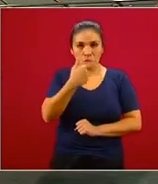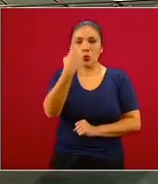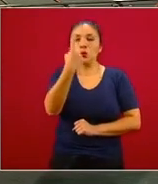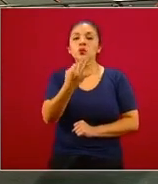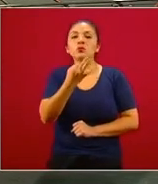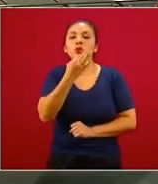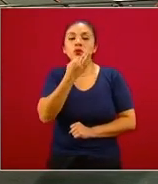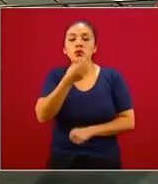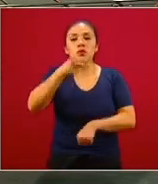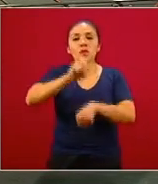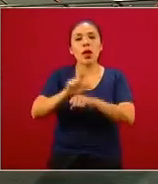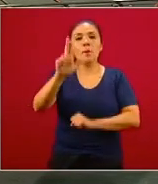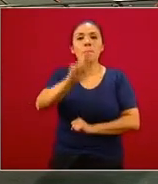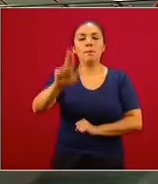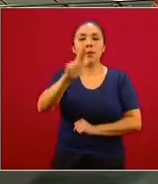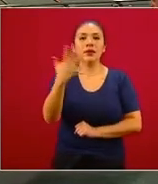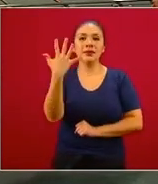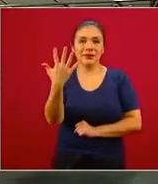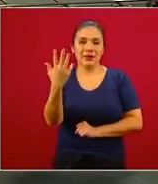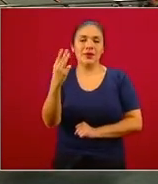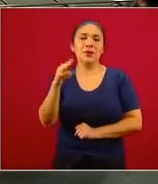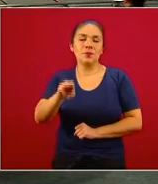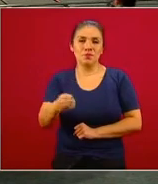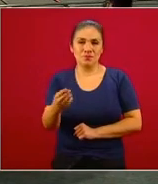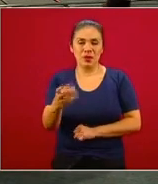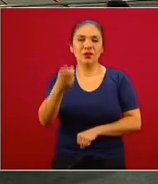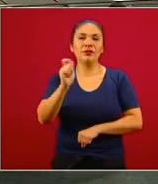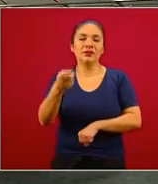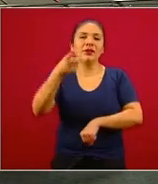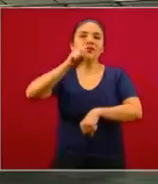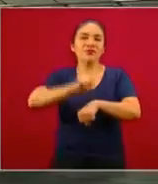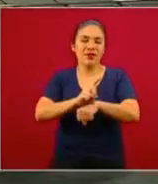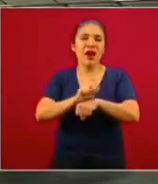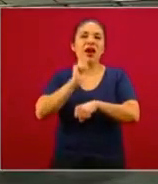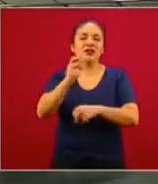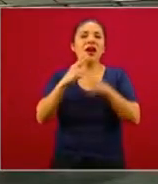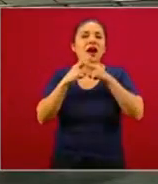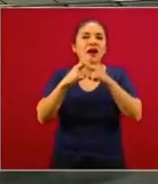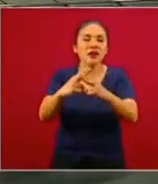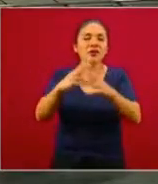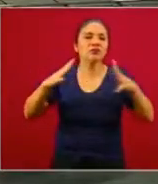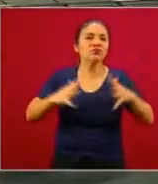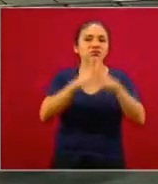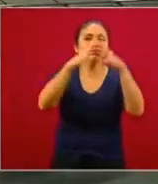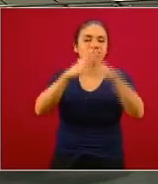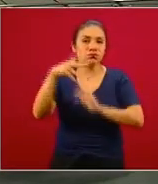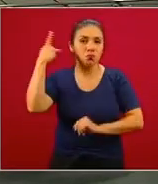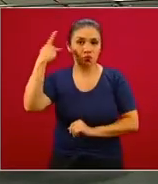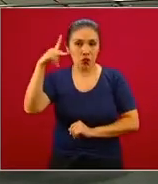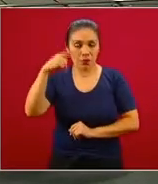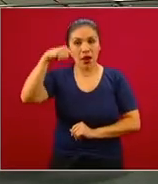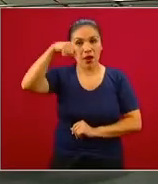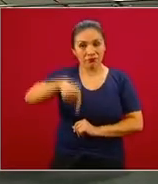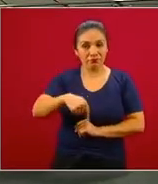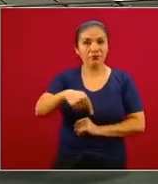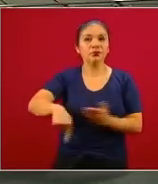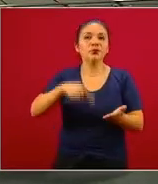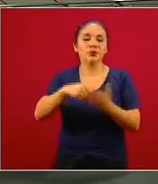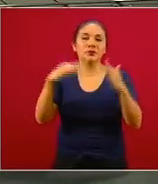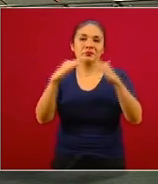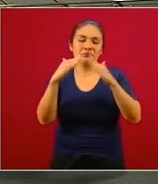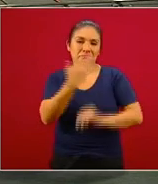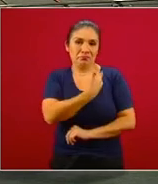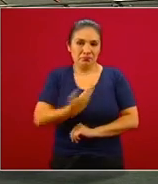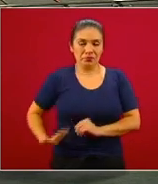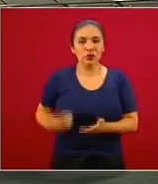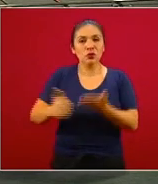minute mayo, of día histórico del aniversario de la Tuesday, batalla de Puebla. May the 5th, Y which is the estamos anniversary ubicados of en the la Ciudad Battle de of México, Puebla. en la Ciudad de México,